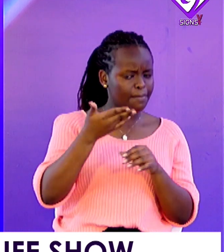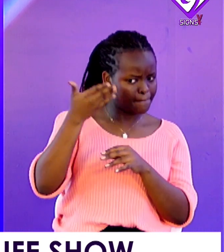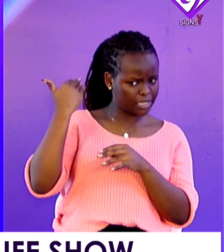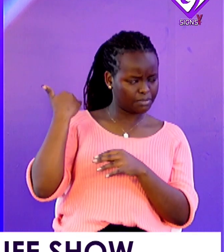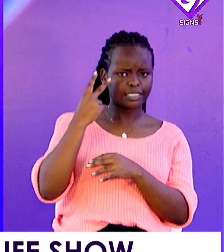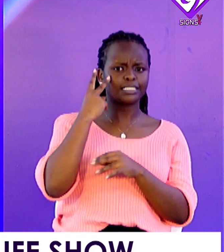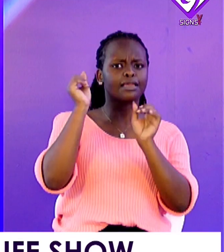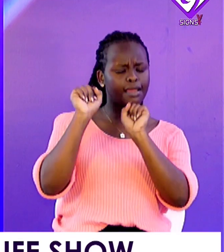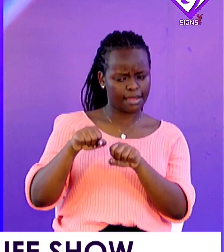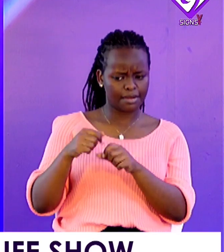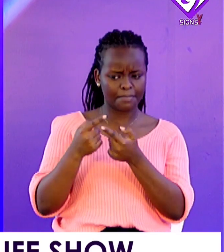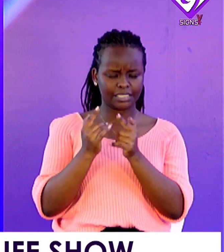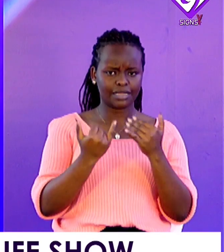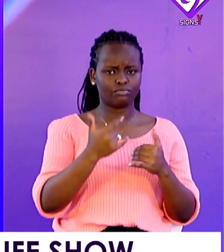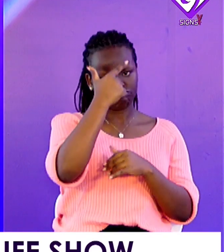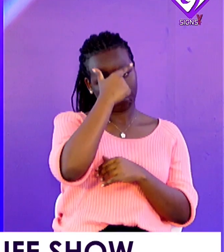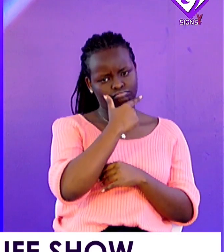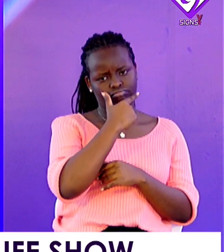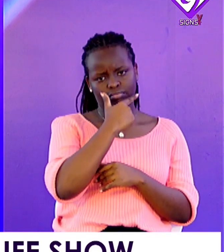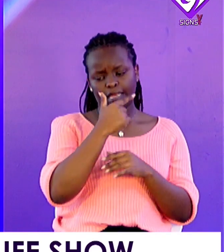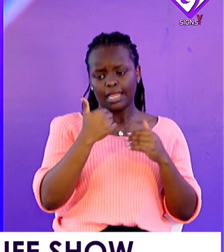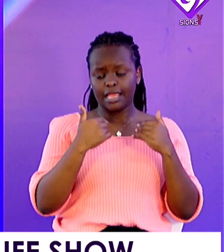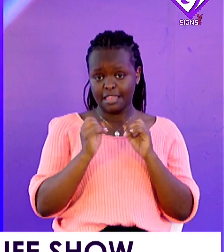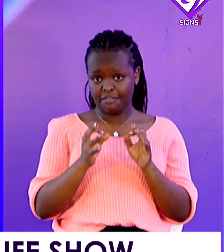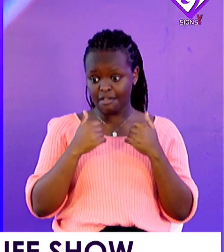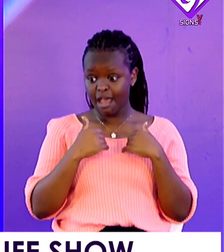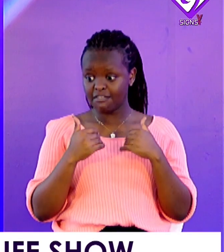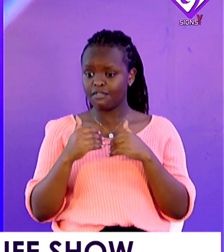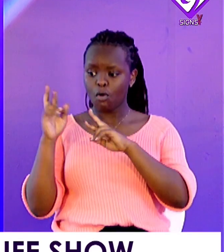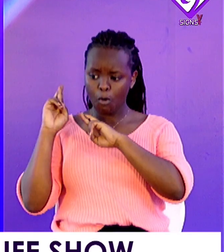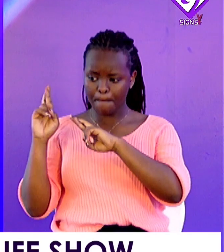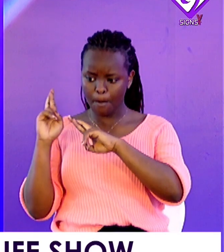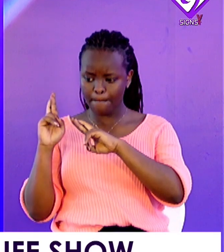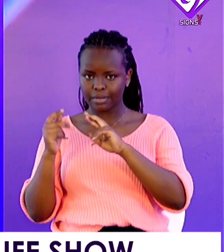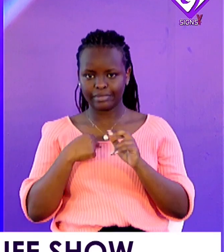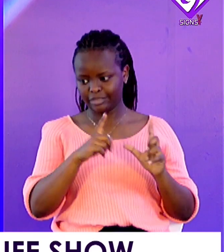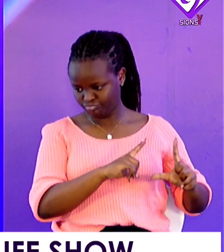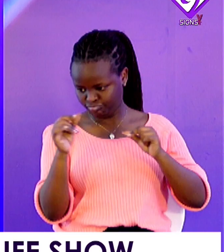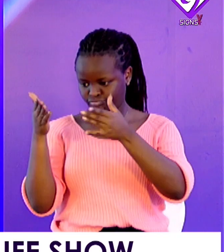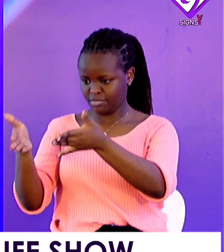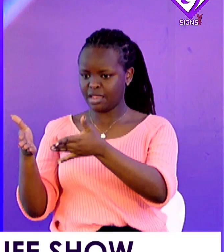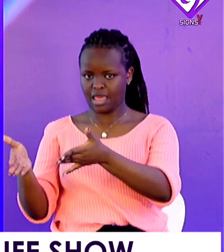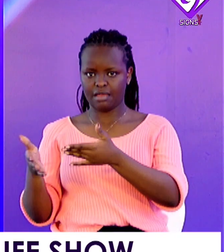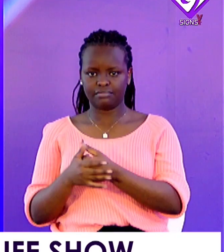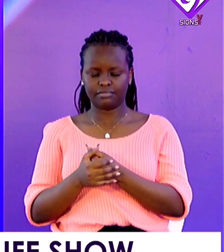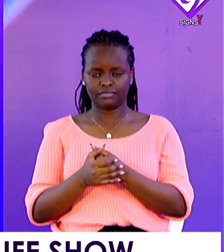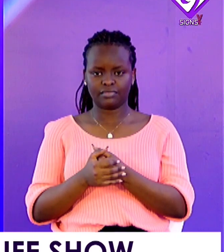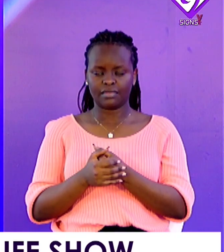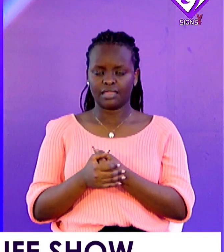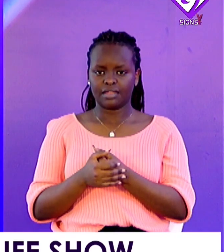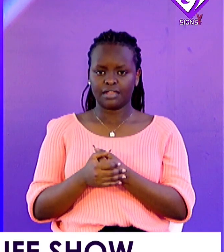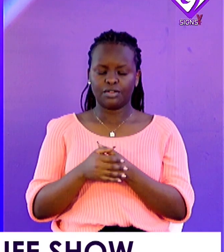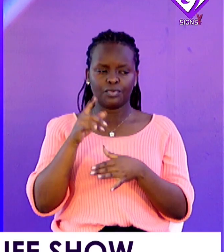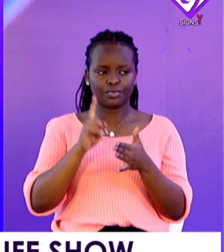If I hear that there is a provision of hope in a certain religion, I will rush there. To what extent can